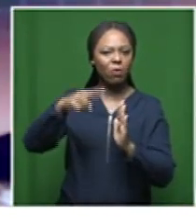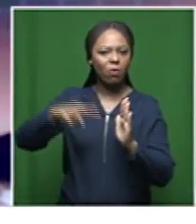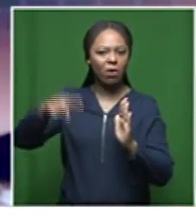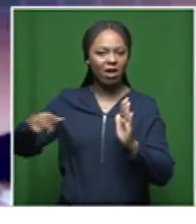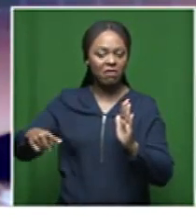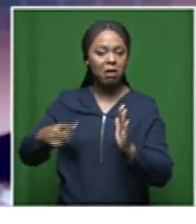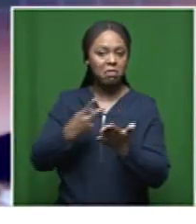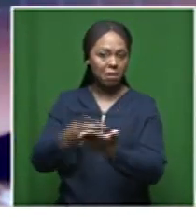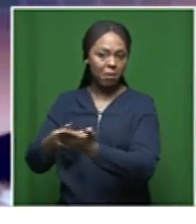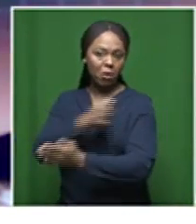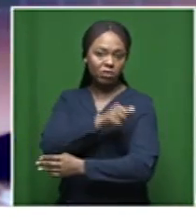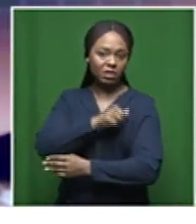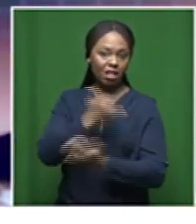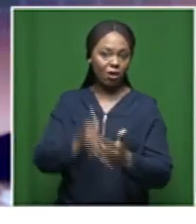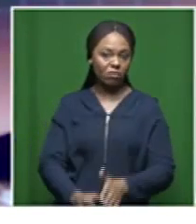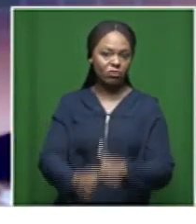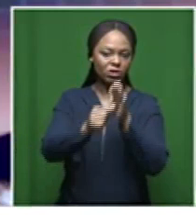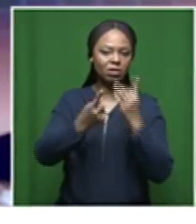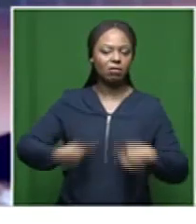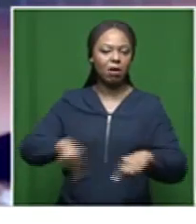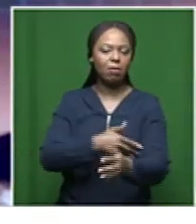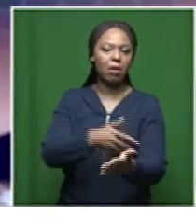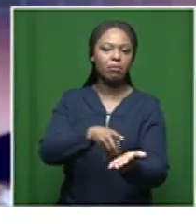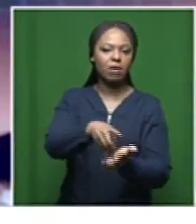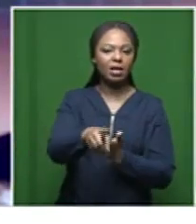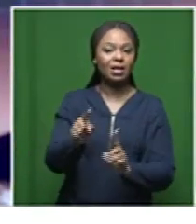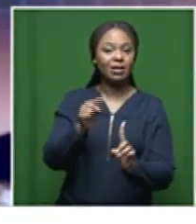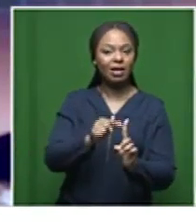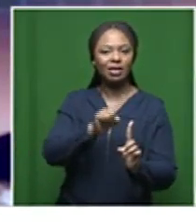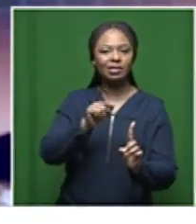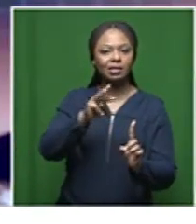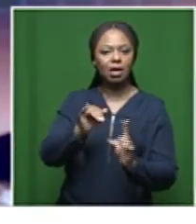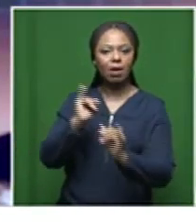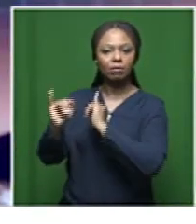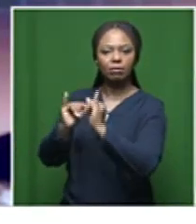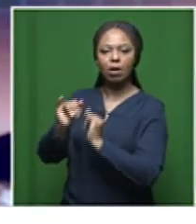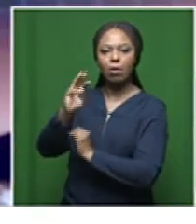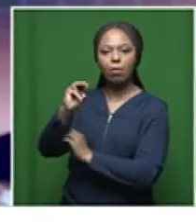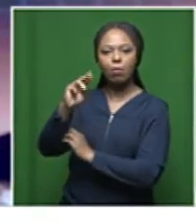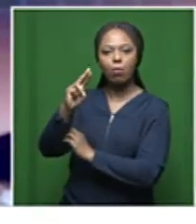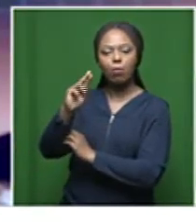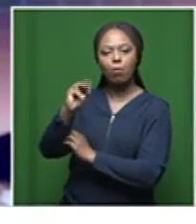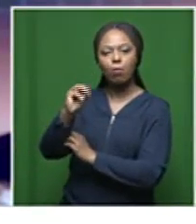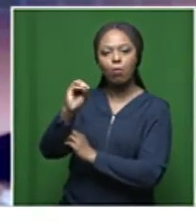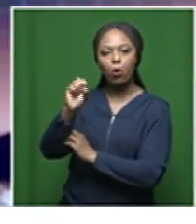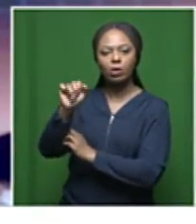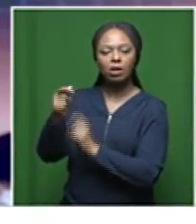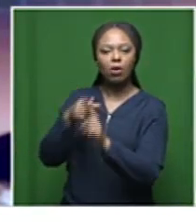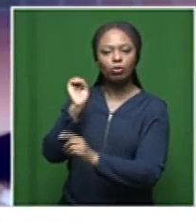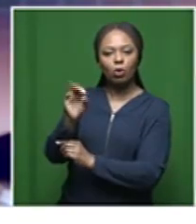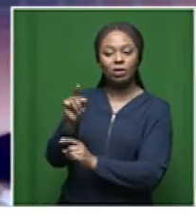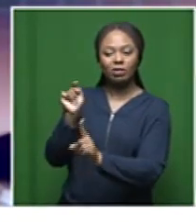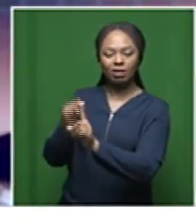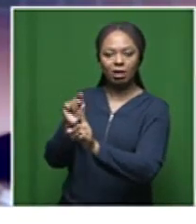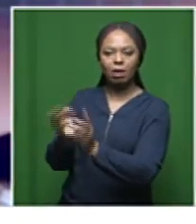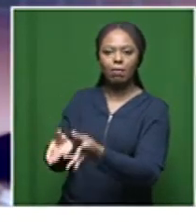and of course it is now critical for all of us to donate blood. Zama Buthelezi spoke to Musa Mpore, who is from Soweto in Gauteng, who received